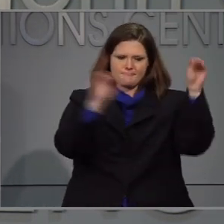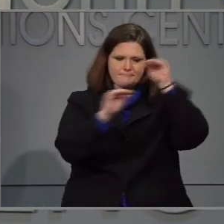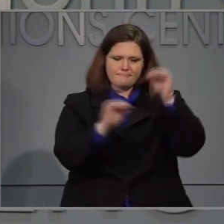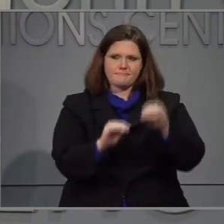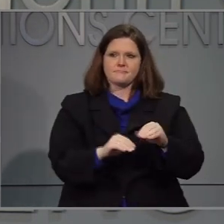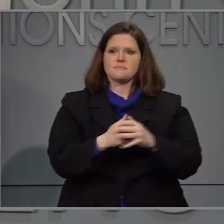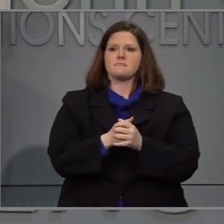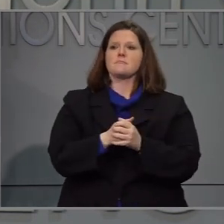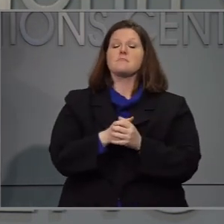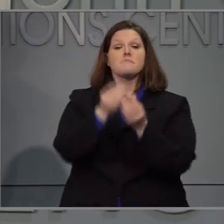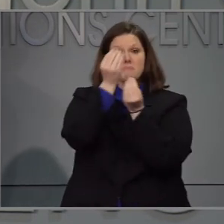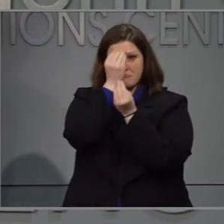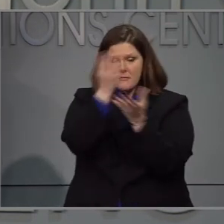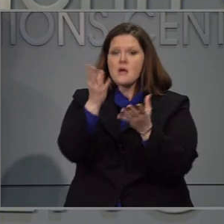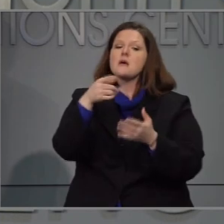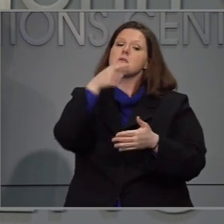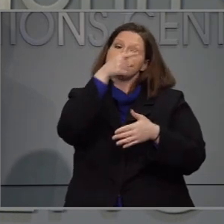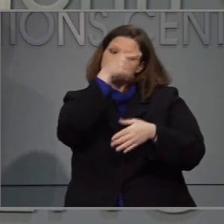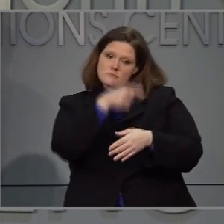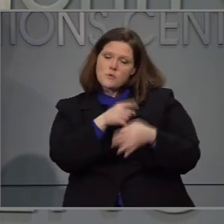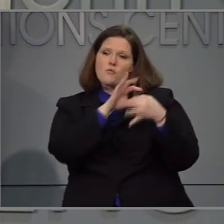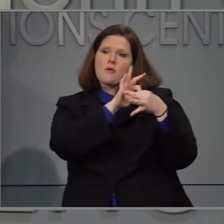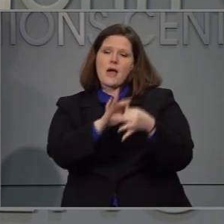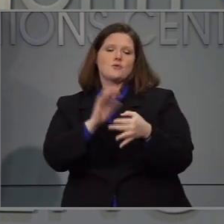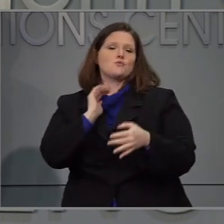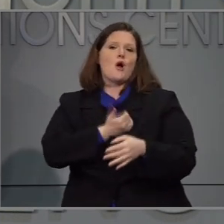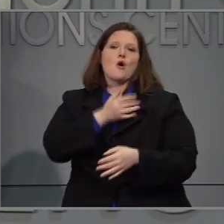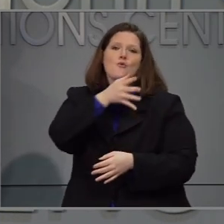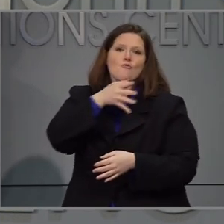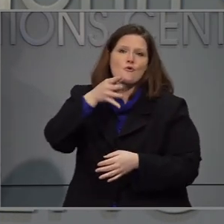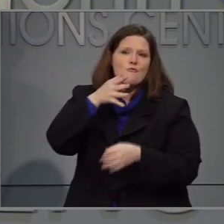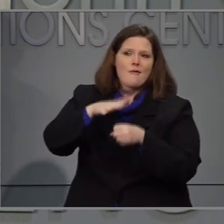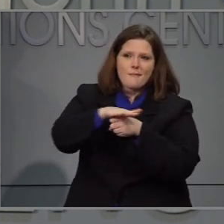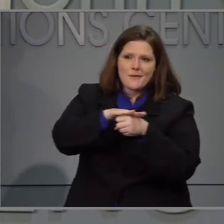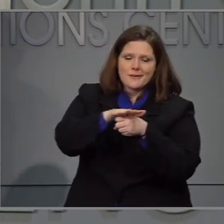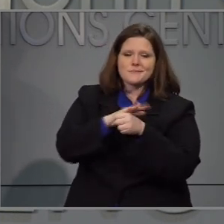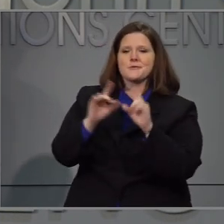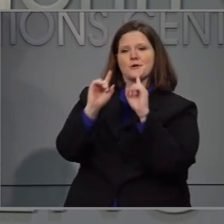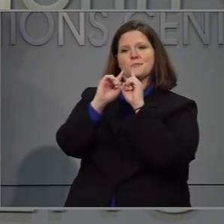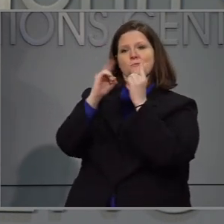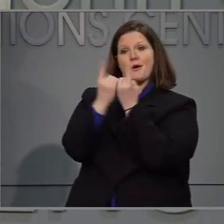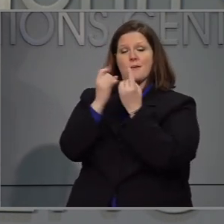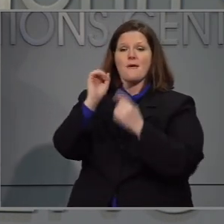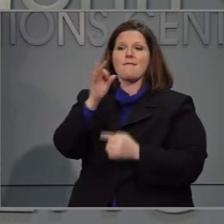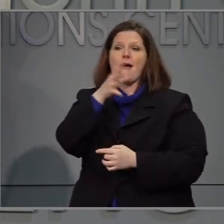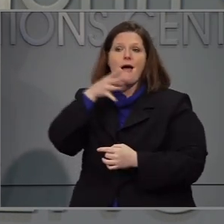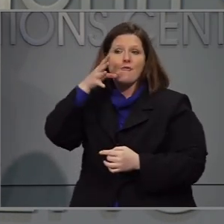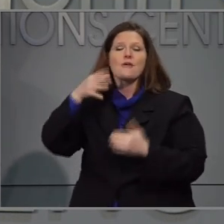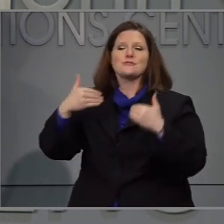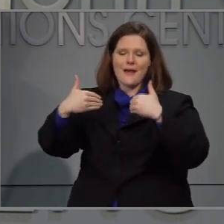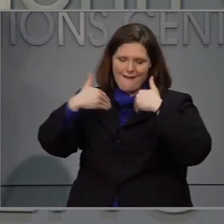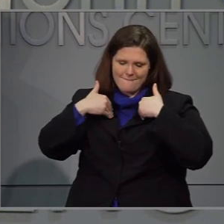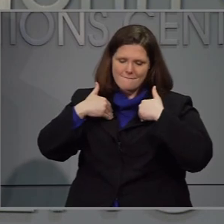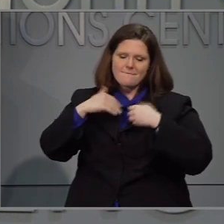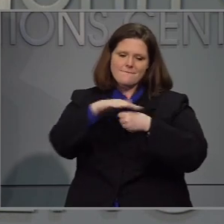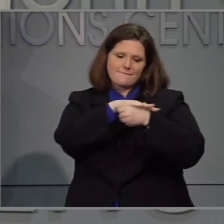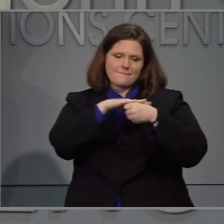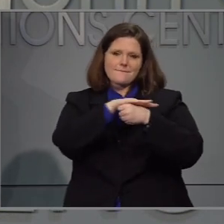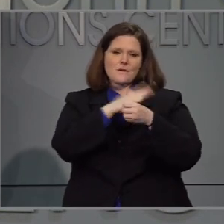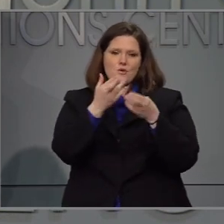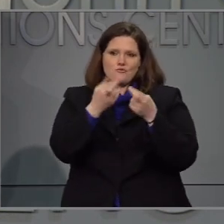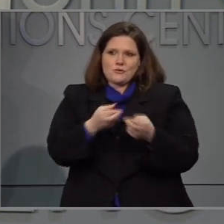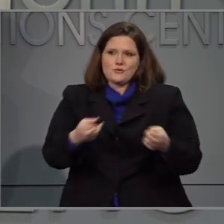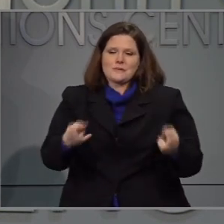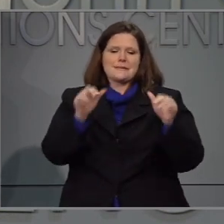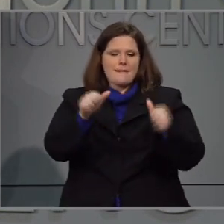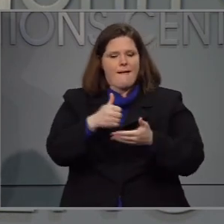U.S. Department of Agriculture and federal partners have programs that can be used to provide immediate and long-term assistance to rural